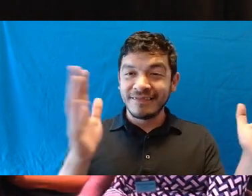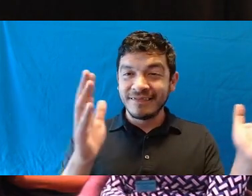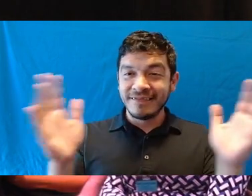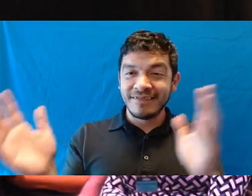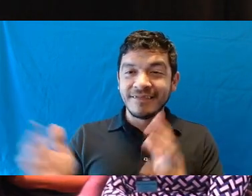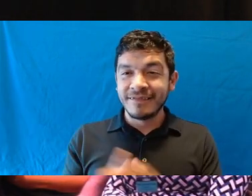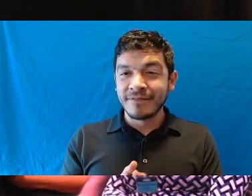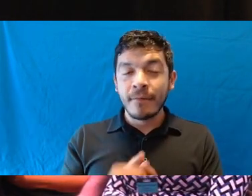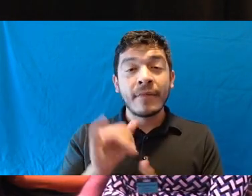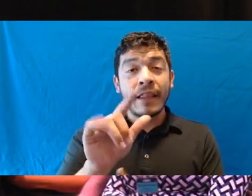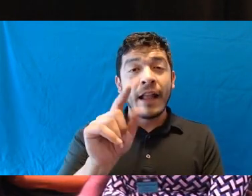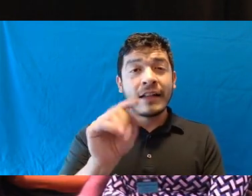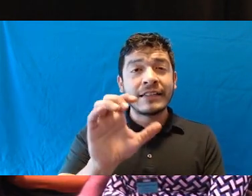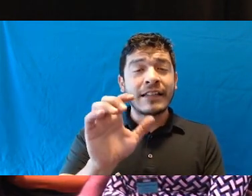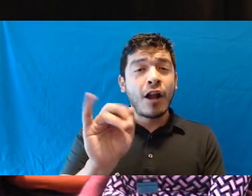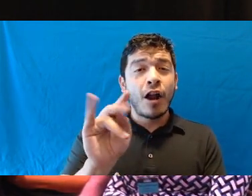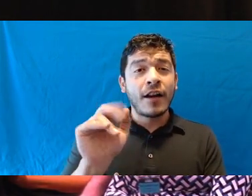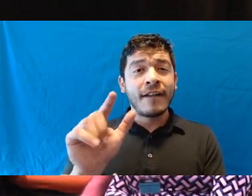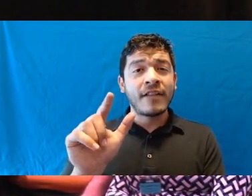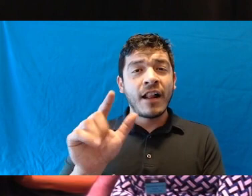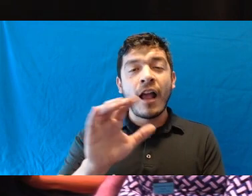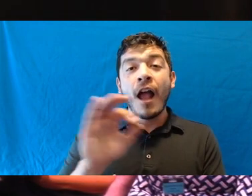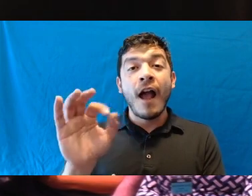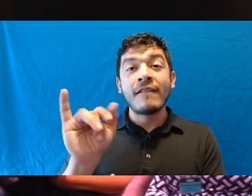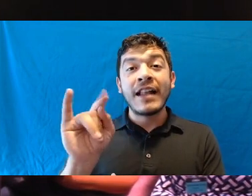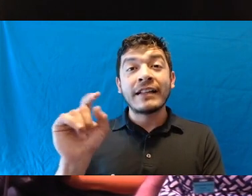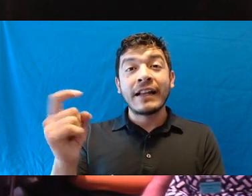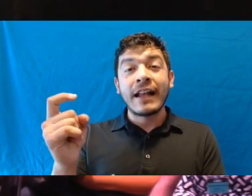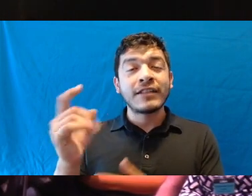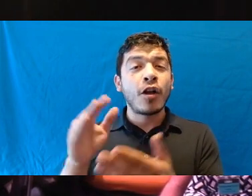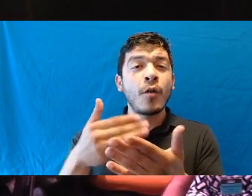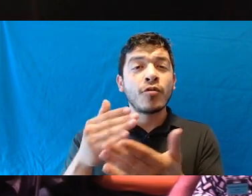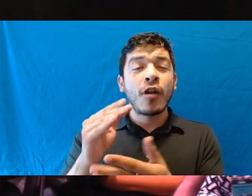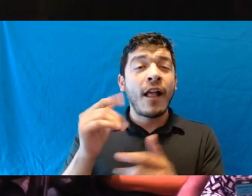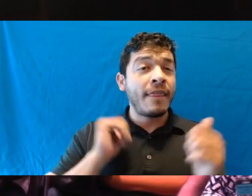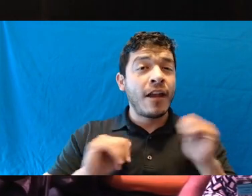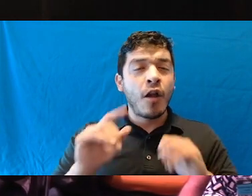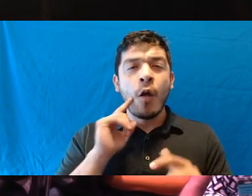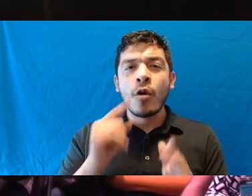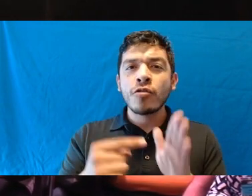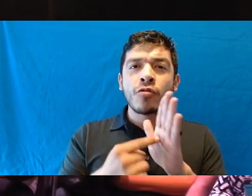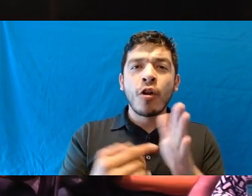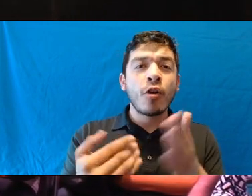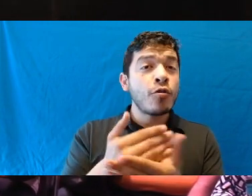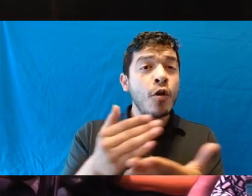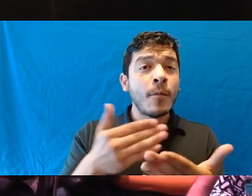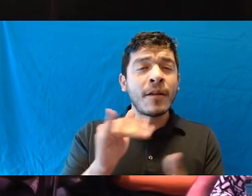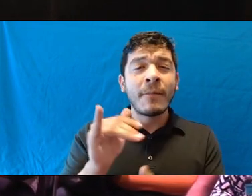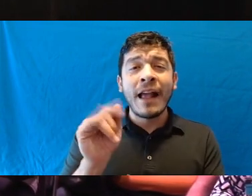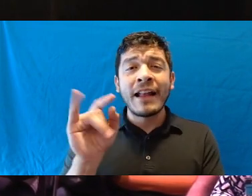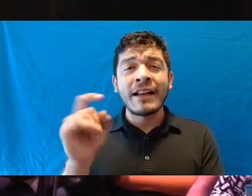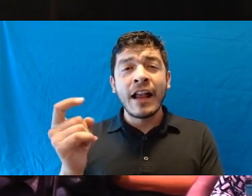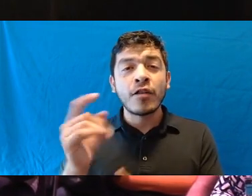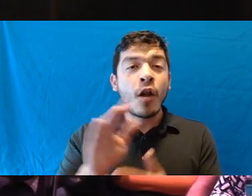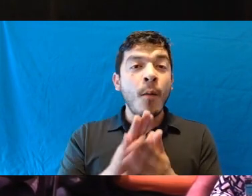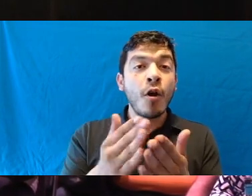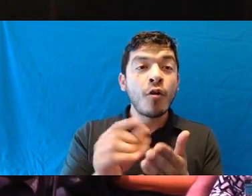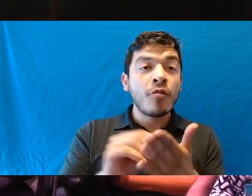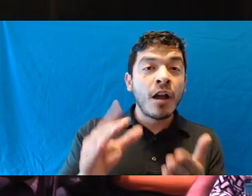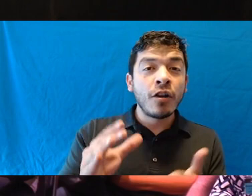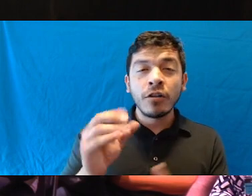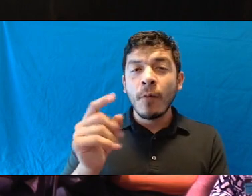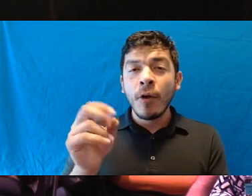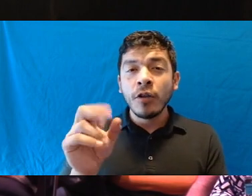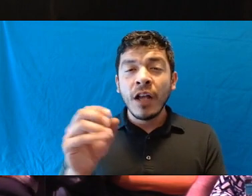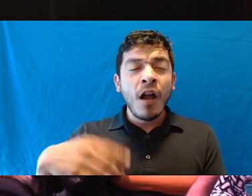Carnaval of Latinx Musical Theater will feature new musicals by Latinx book writers, composers, and we will also feature music